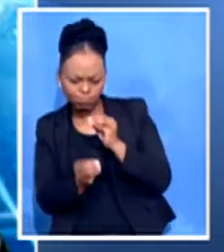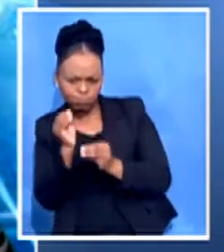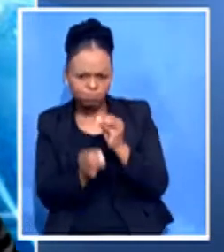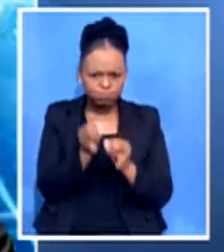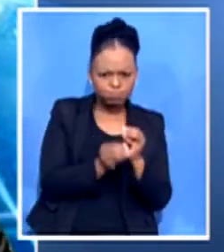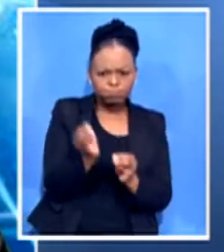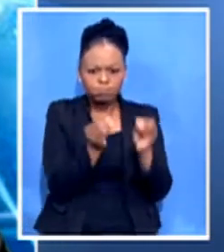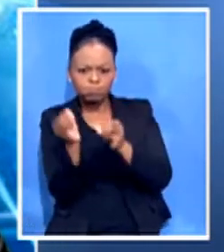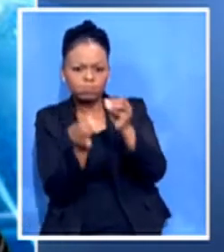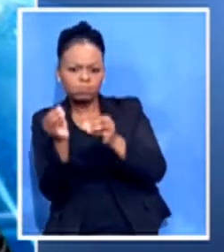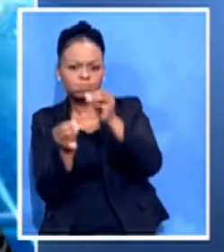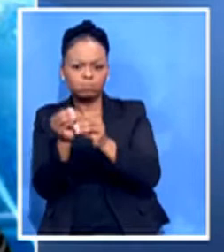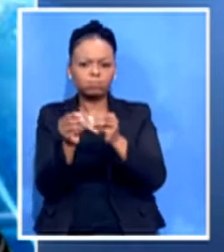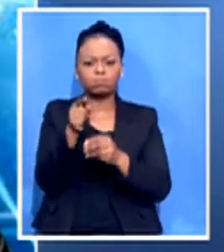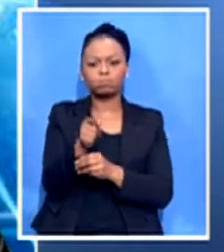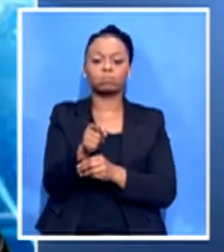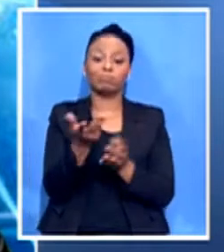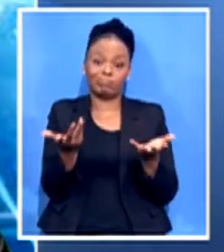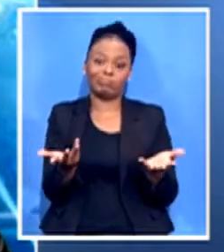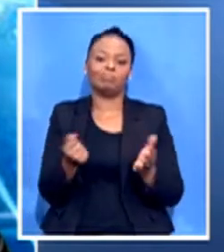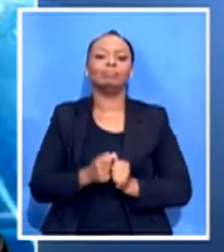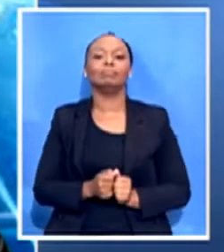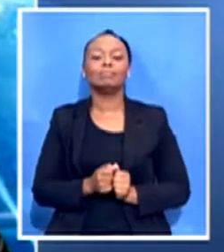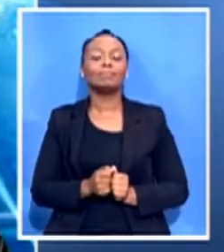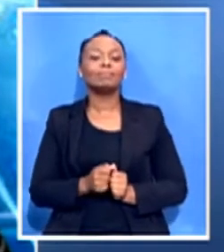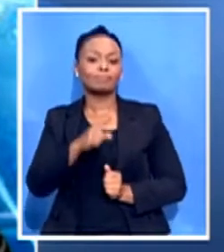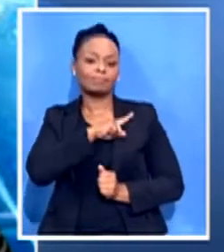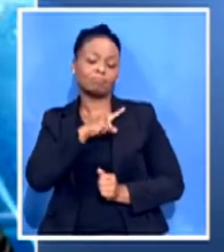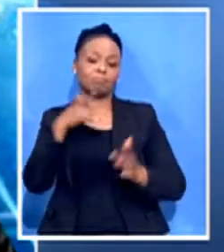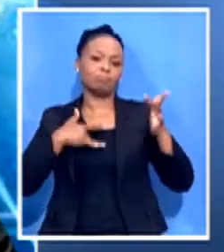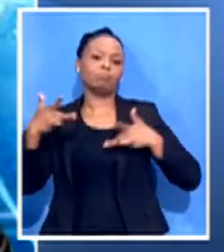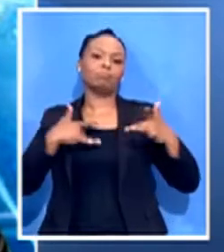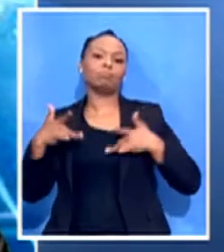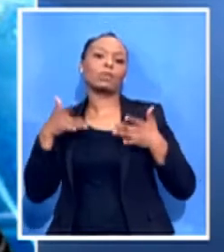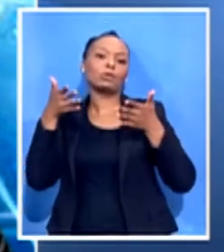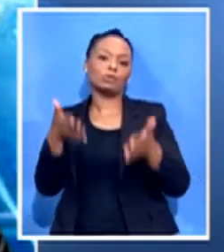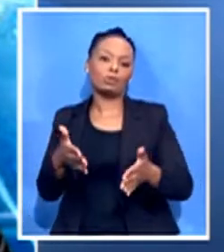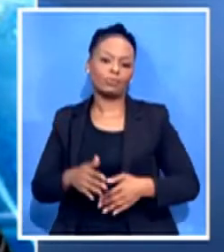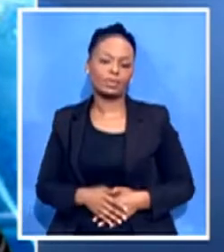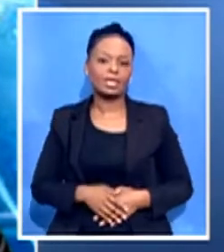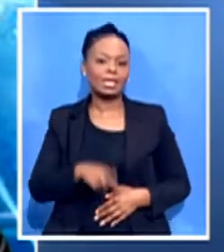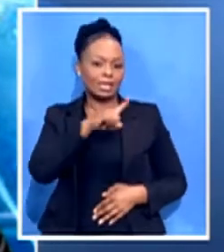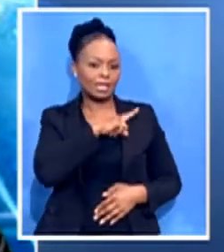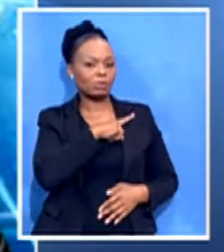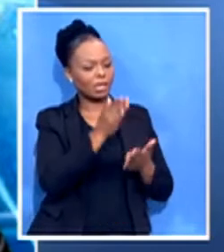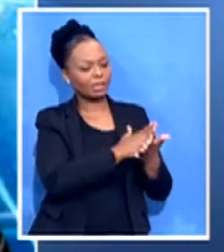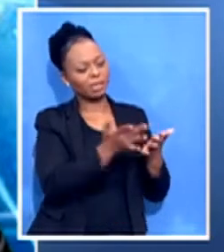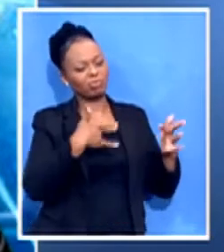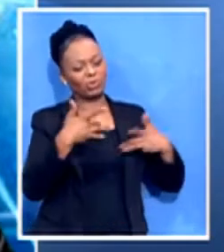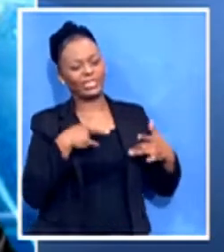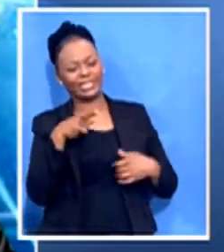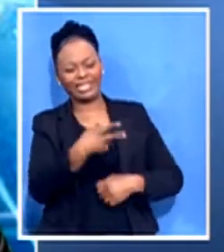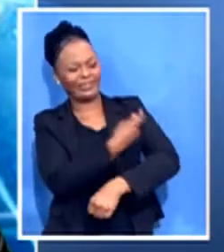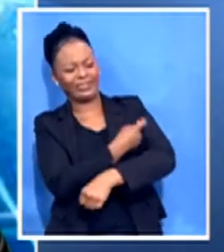produced. So there could be others who are still concerned about the safety of the vaccine, and that